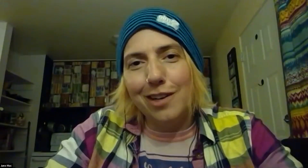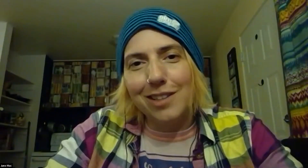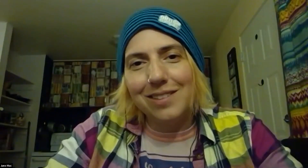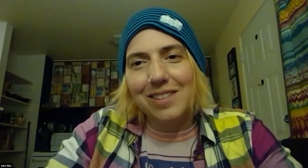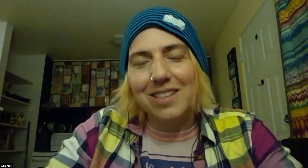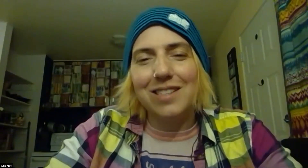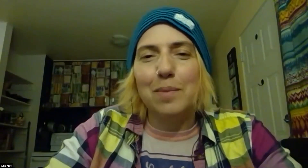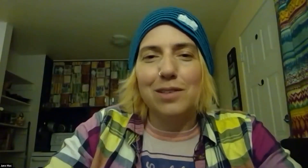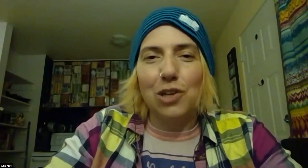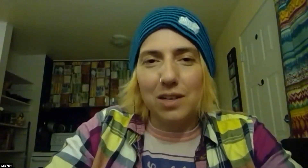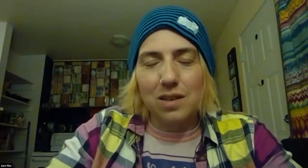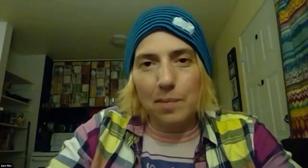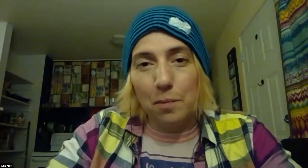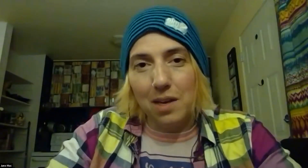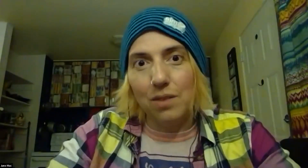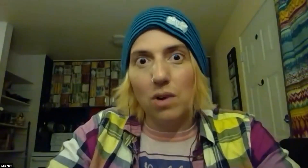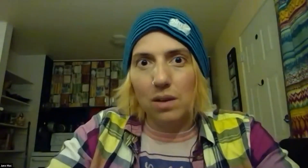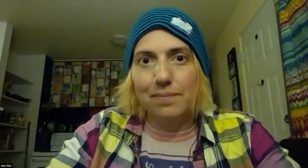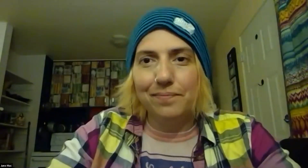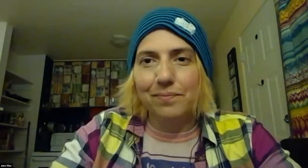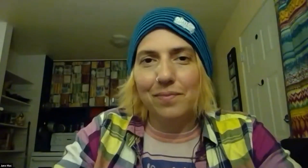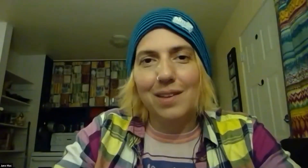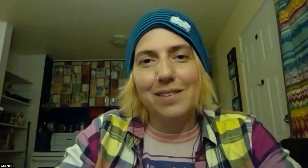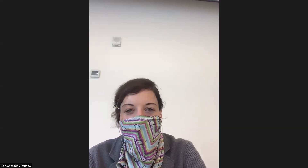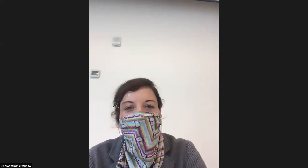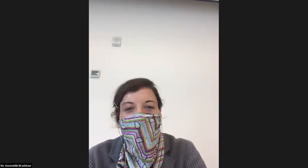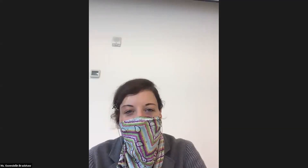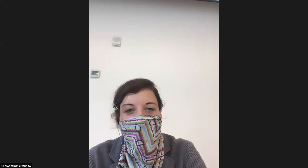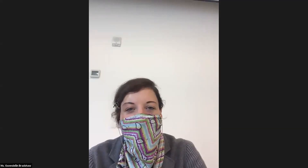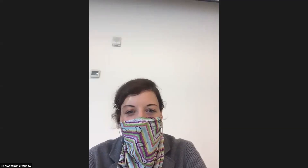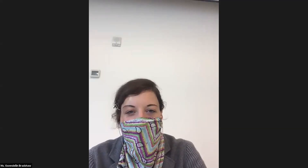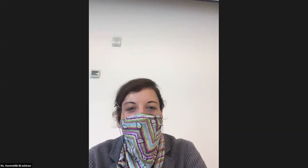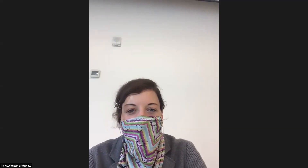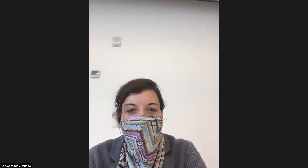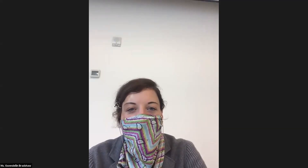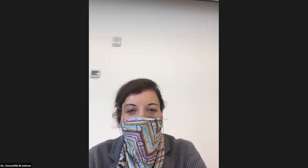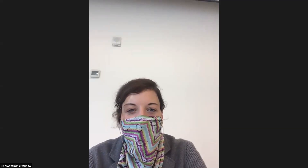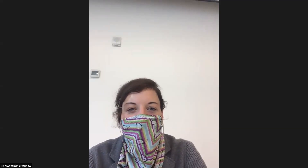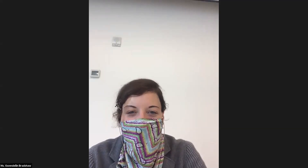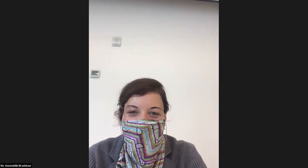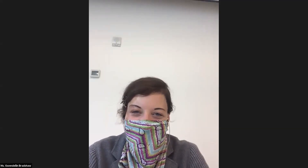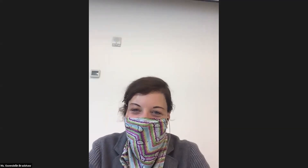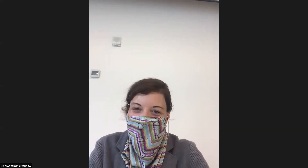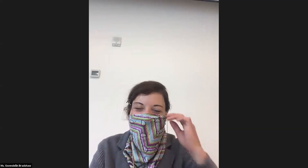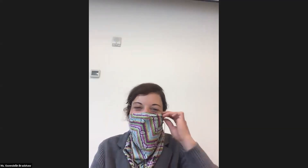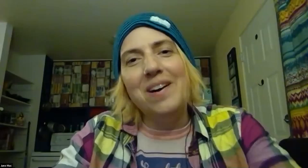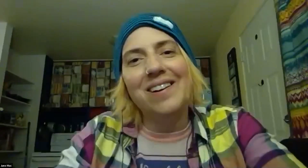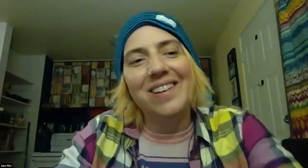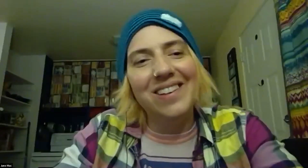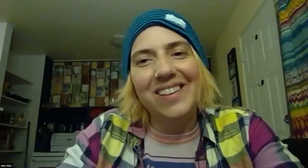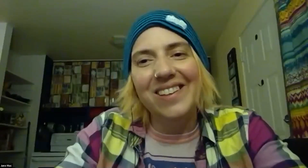small dog because it's about the dog. It's not about me, right? Right. That whole selfish thing that you're not allowed to do. So,